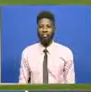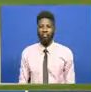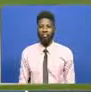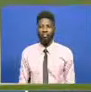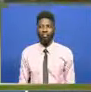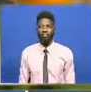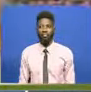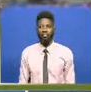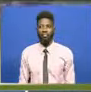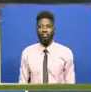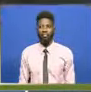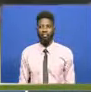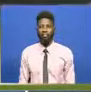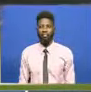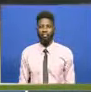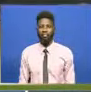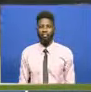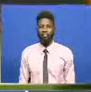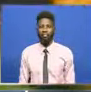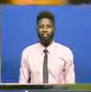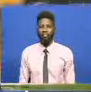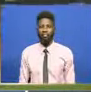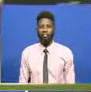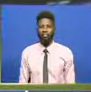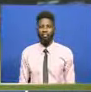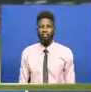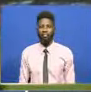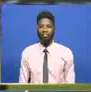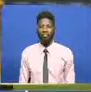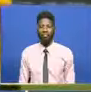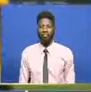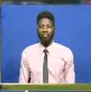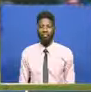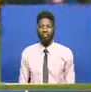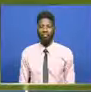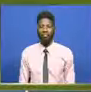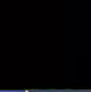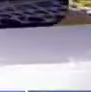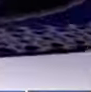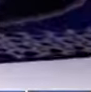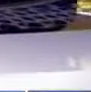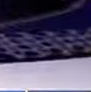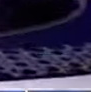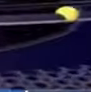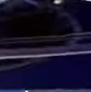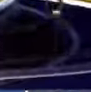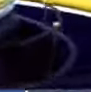at the far post, meets it and fires it into the bottom corner.